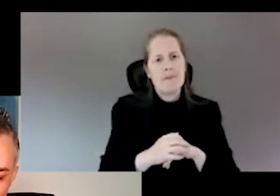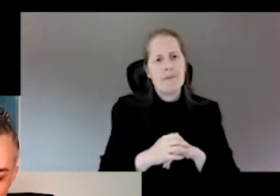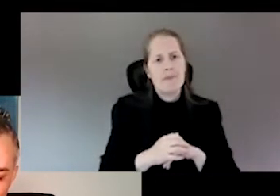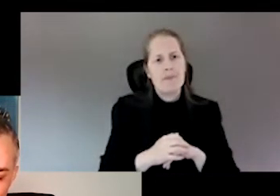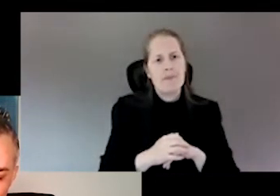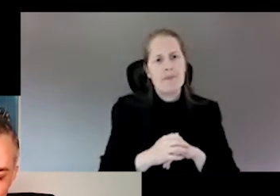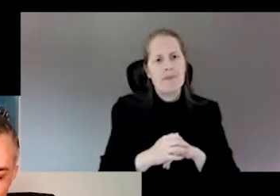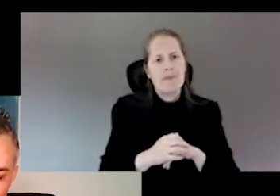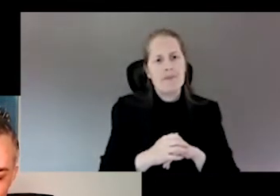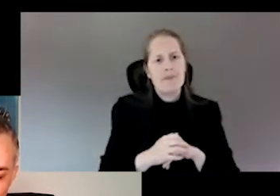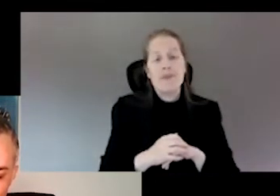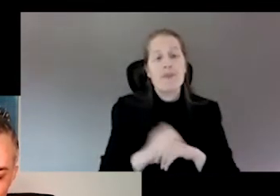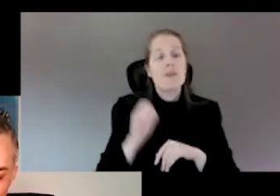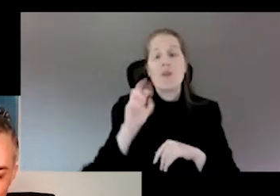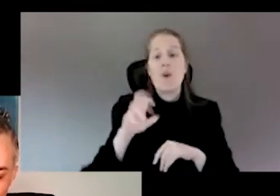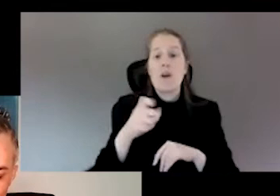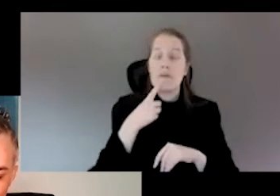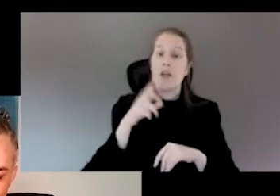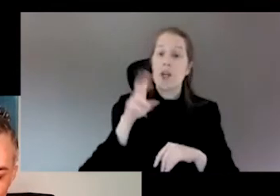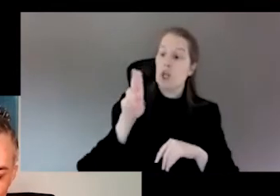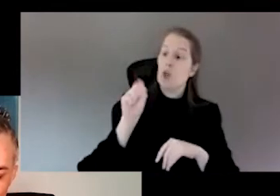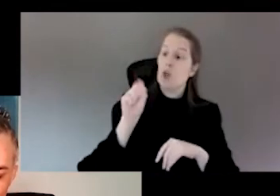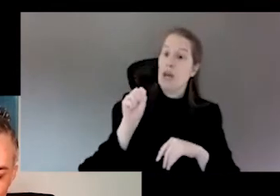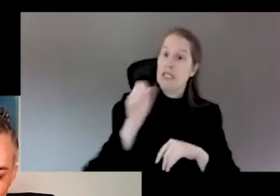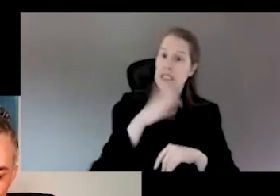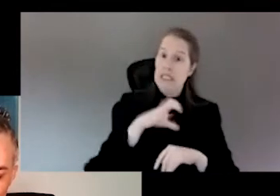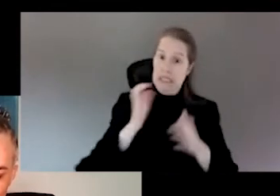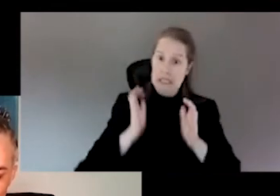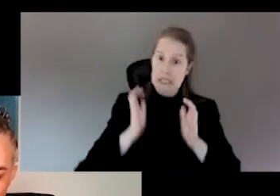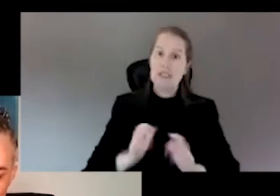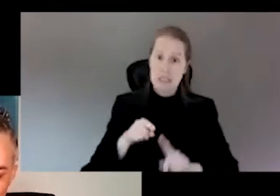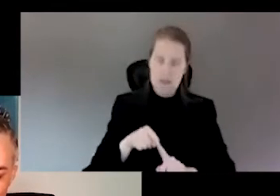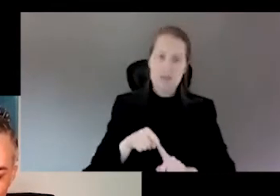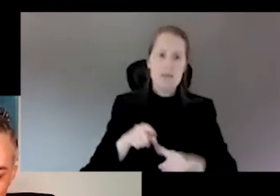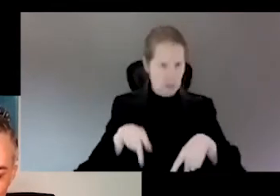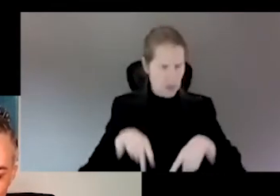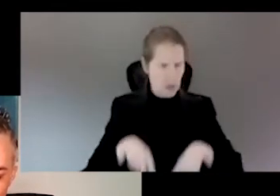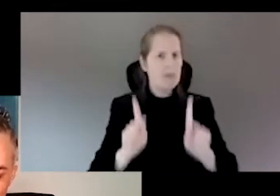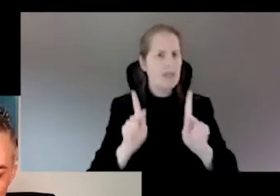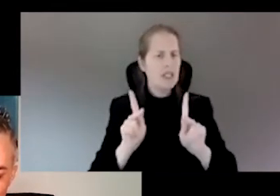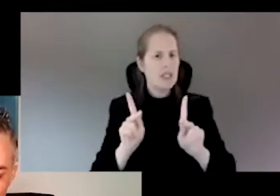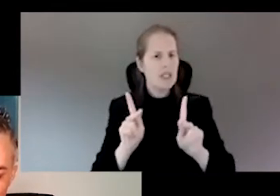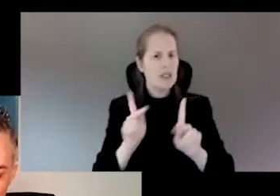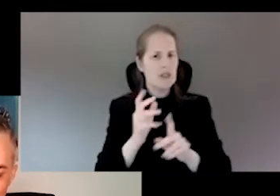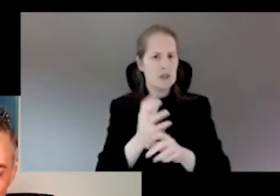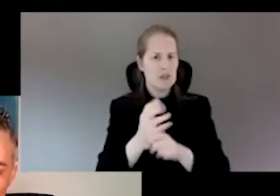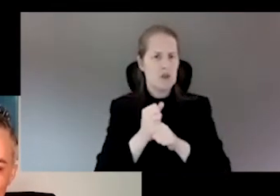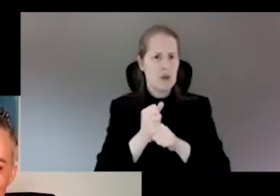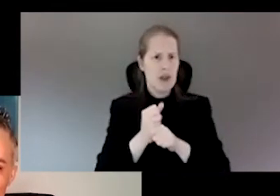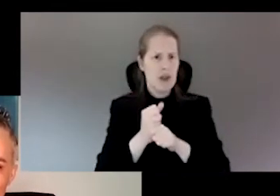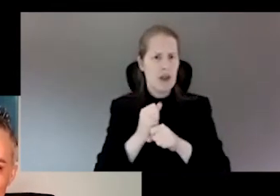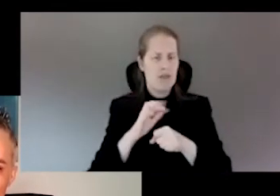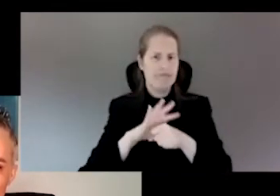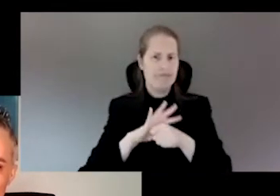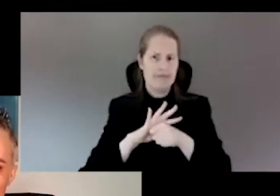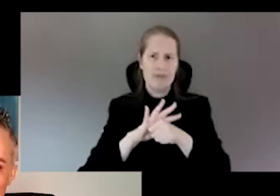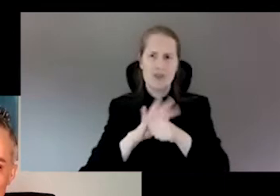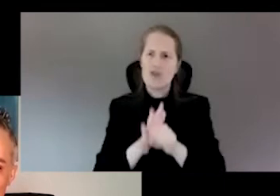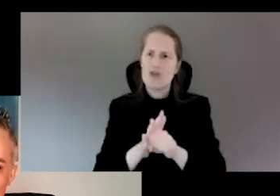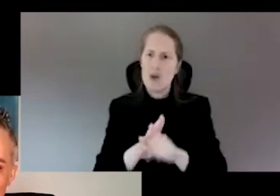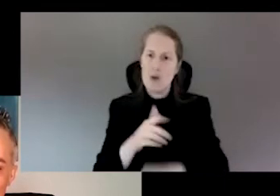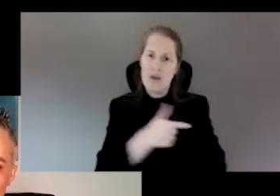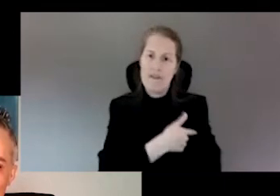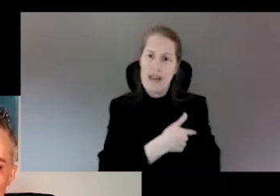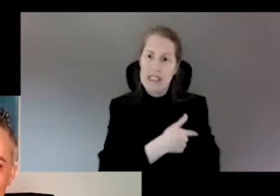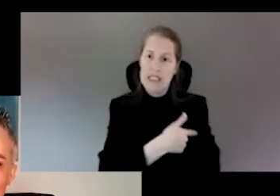stating that only US citizens are allowed to get the coronavirus vaccine,